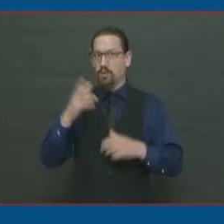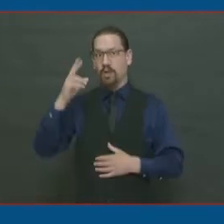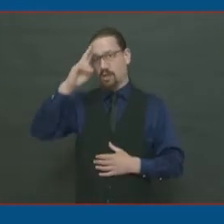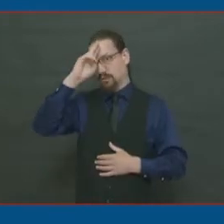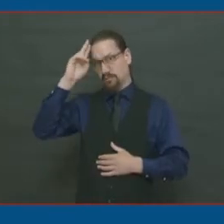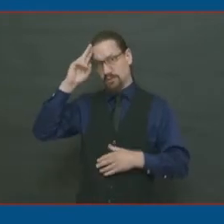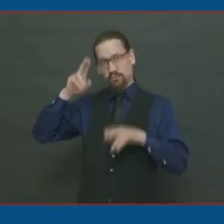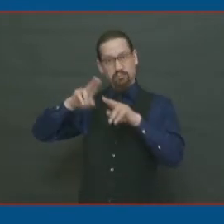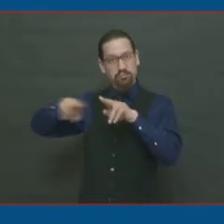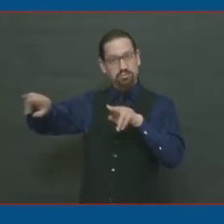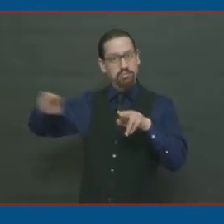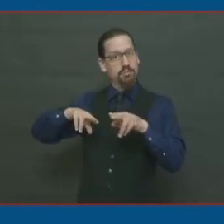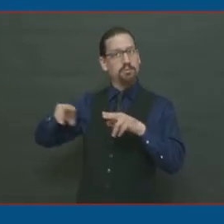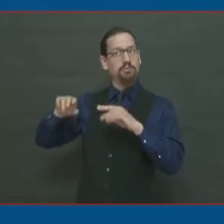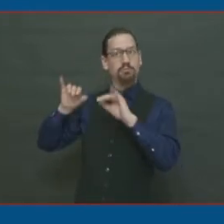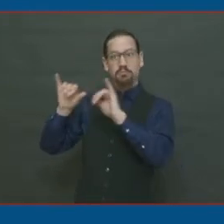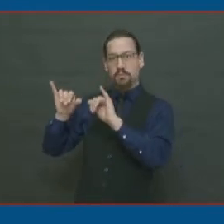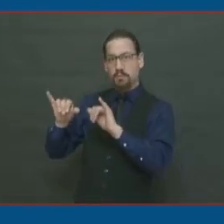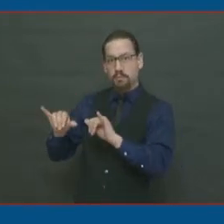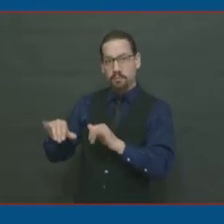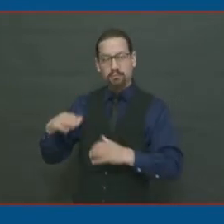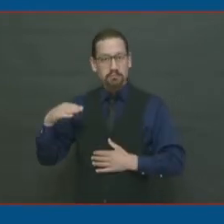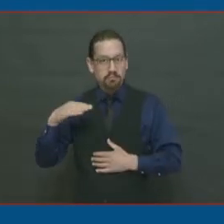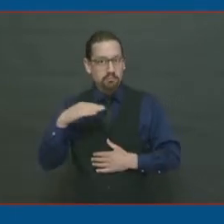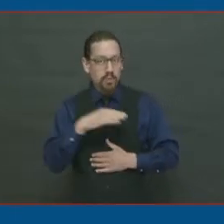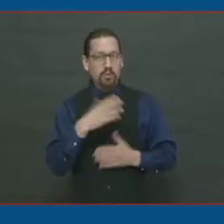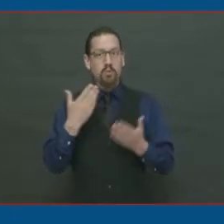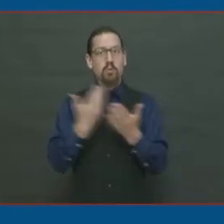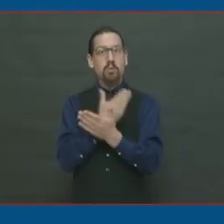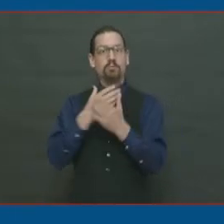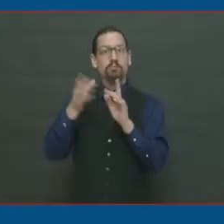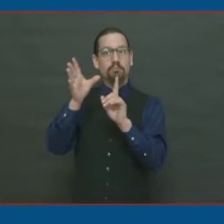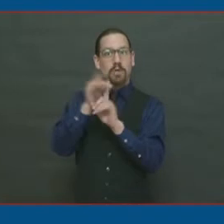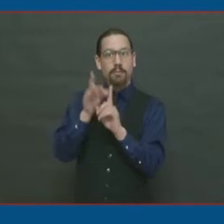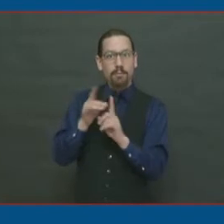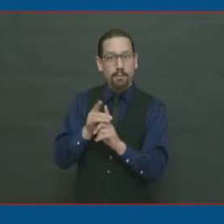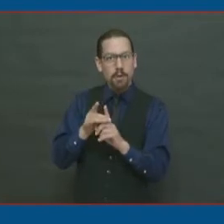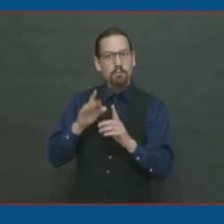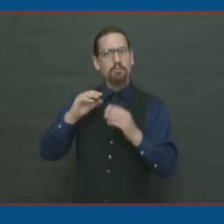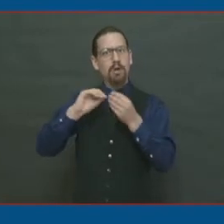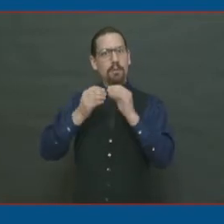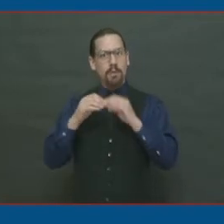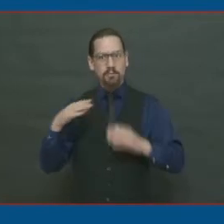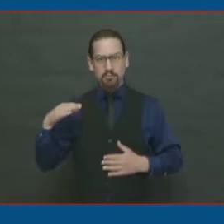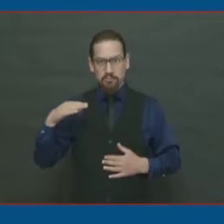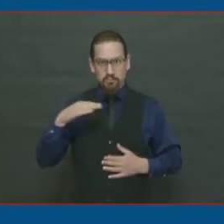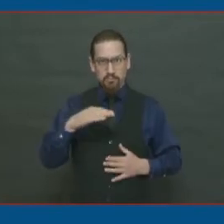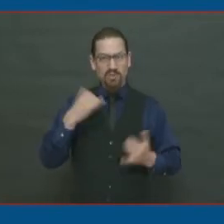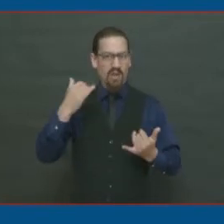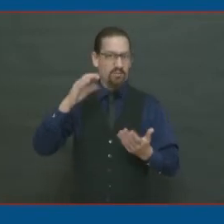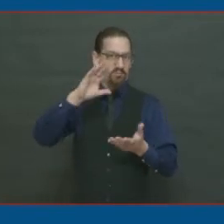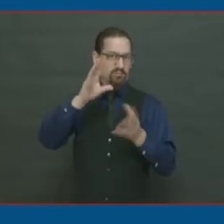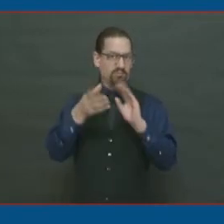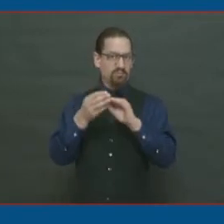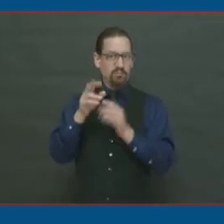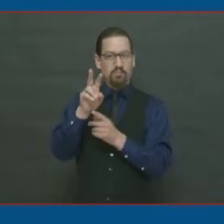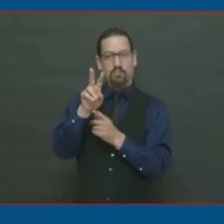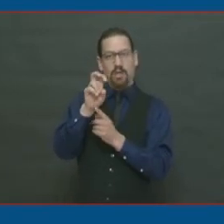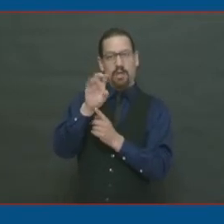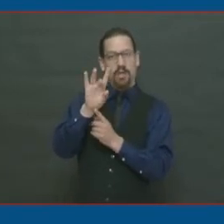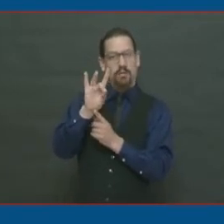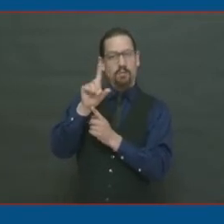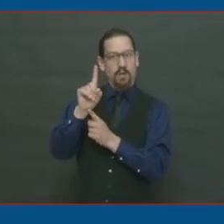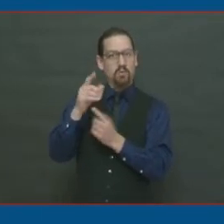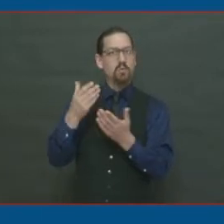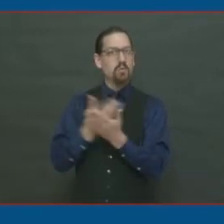another 281 cases. So I'm feeling a sense of confidence that all the decisions we've